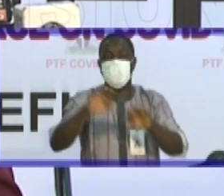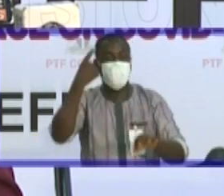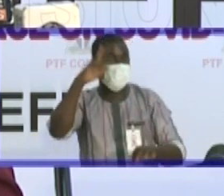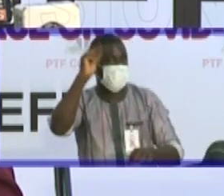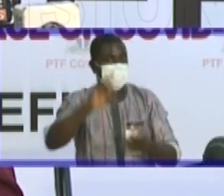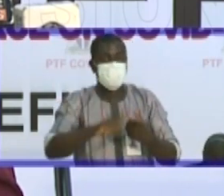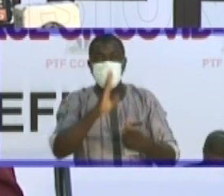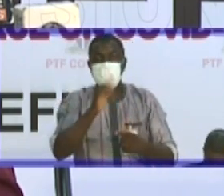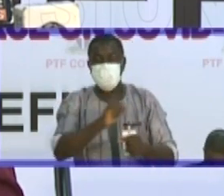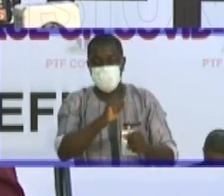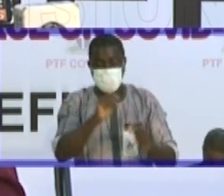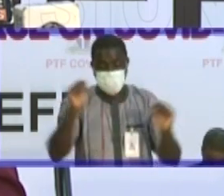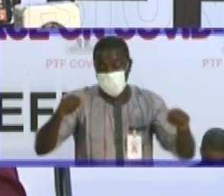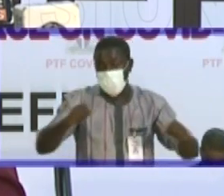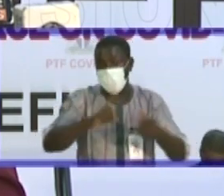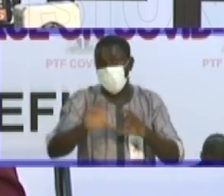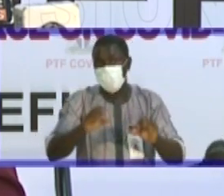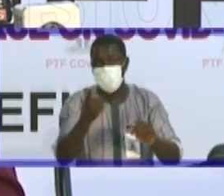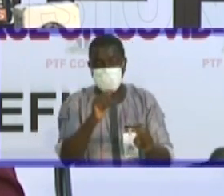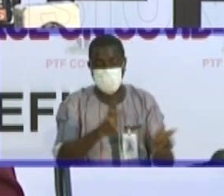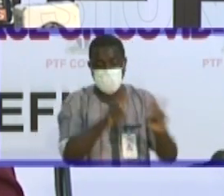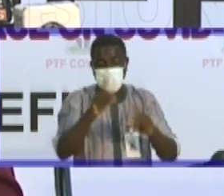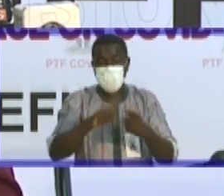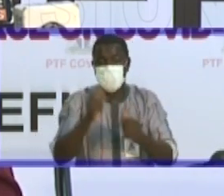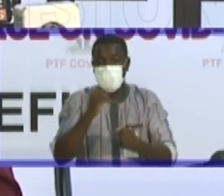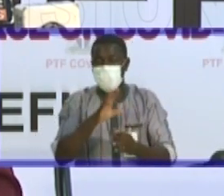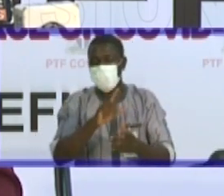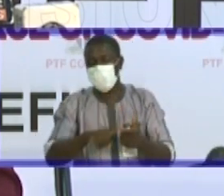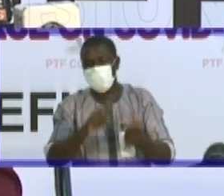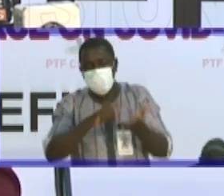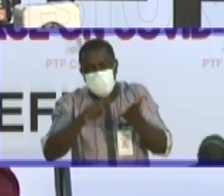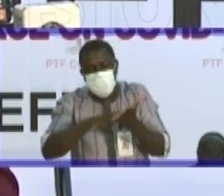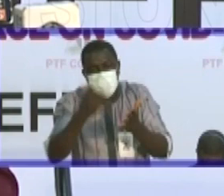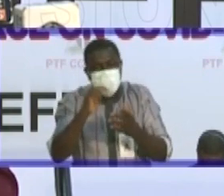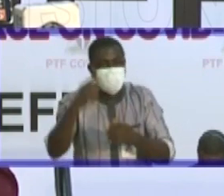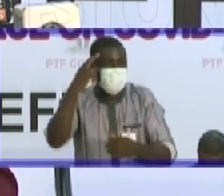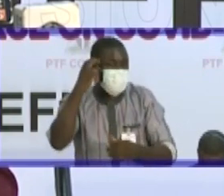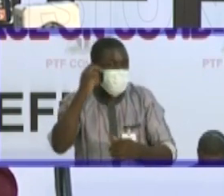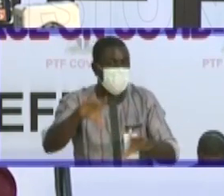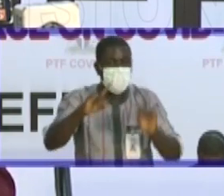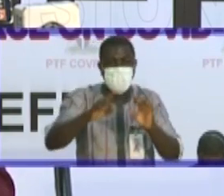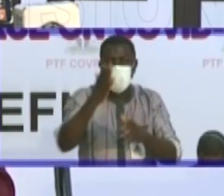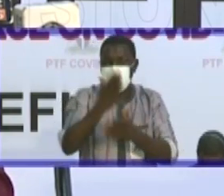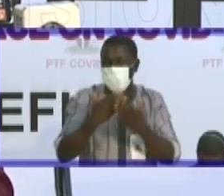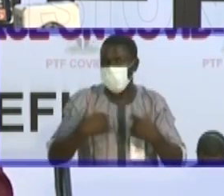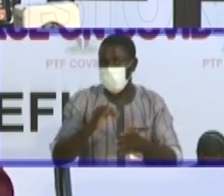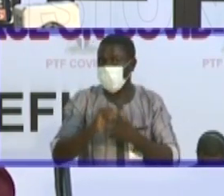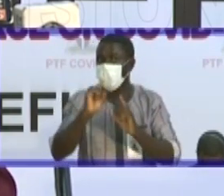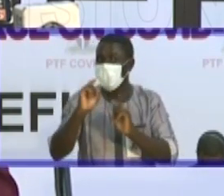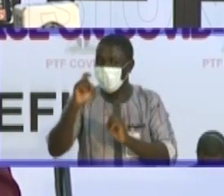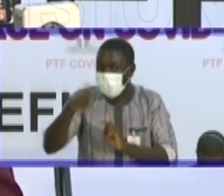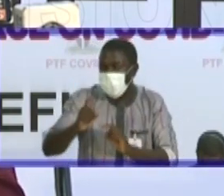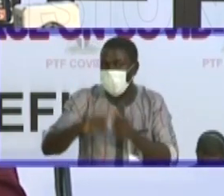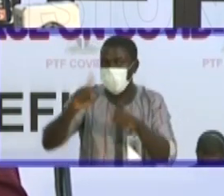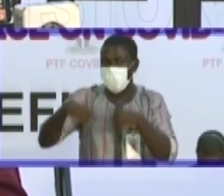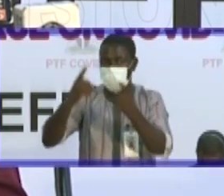to do the surveillance, to raise the index of suspicion, to find persons who should go for treatment,